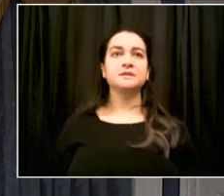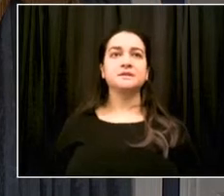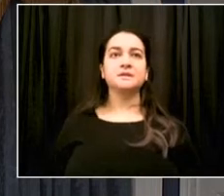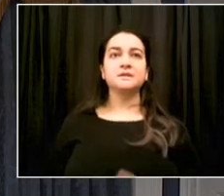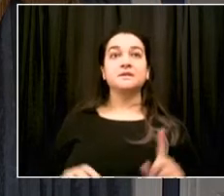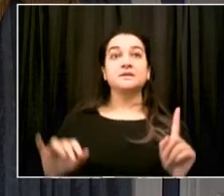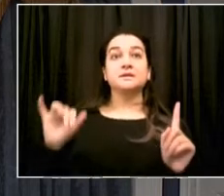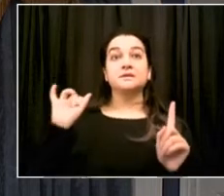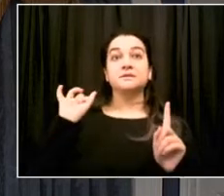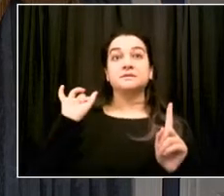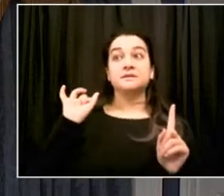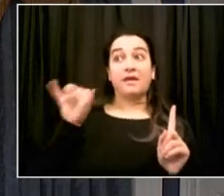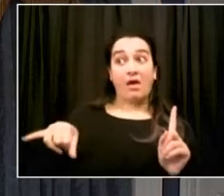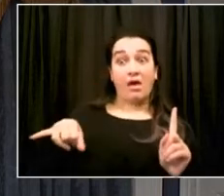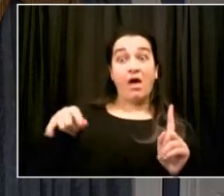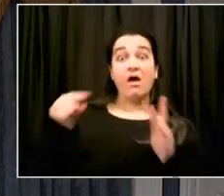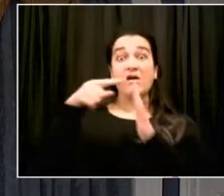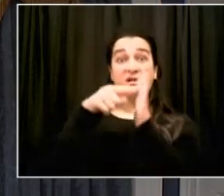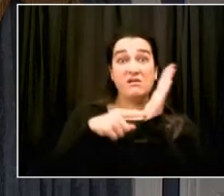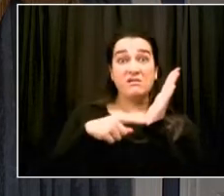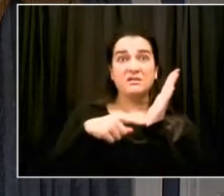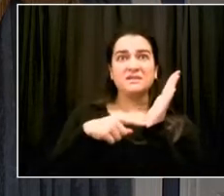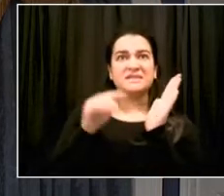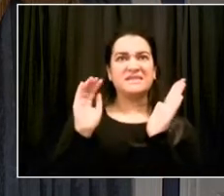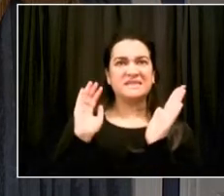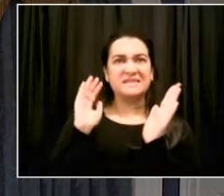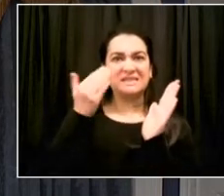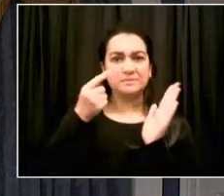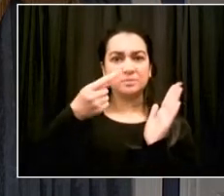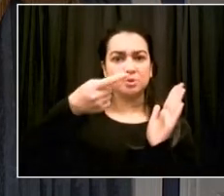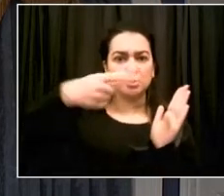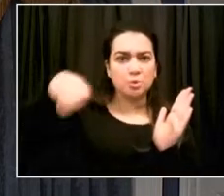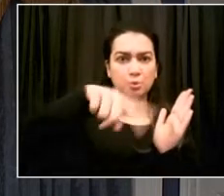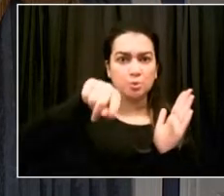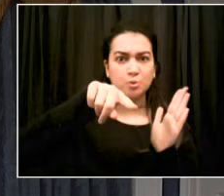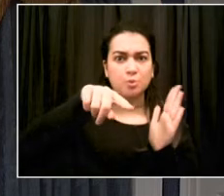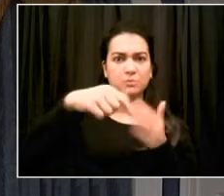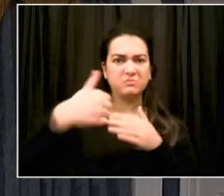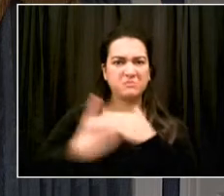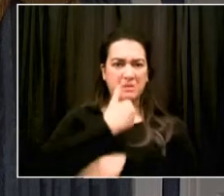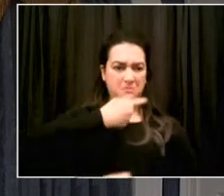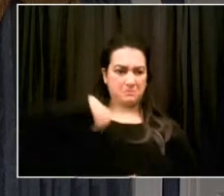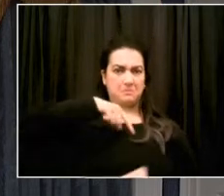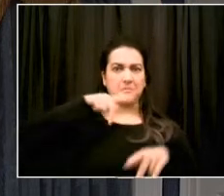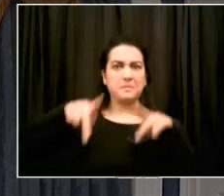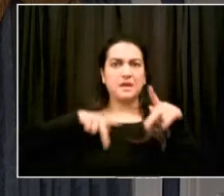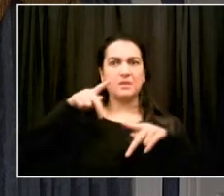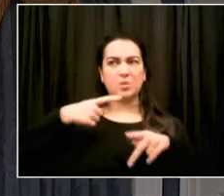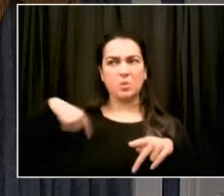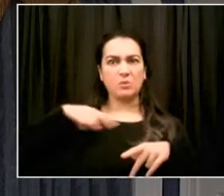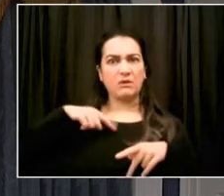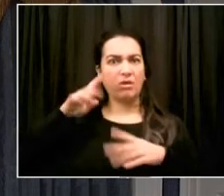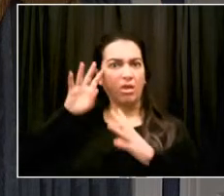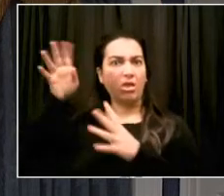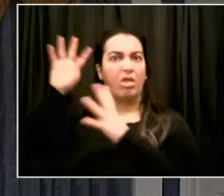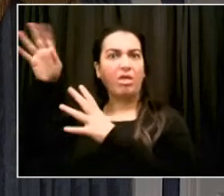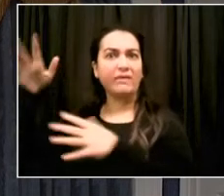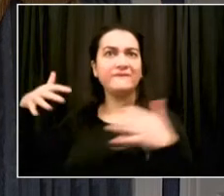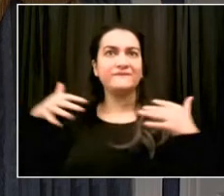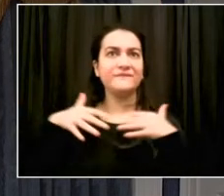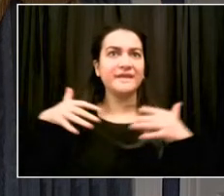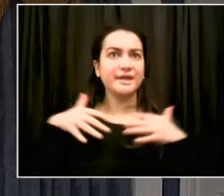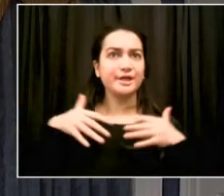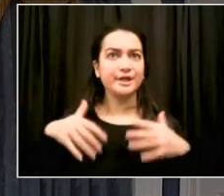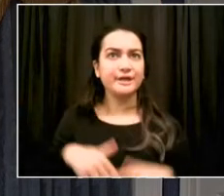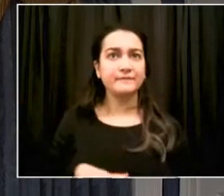subway. There have been 4 slashings in the last 5 days, and stats from the New York City Police Department show that